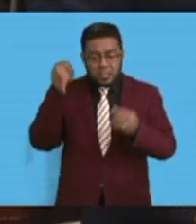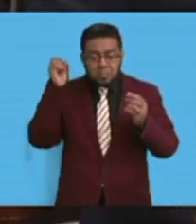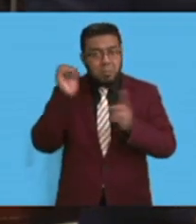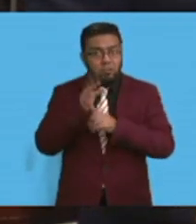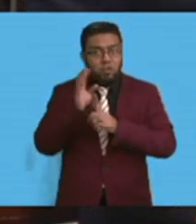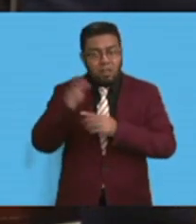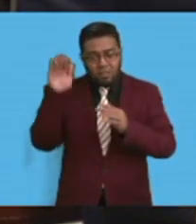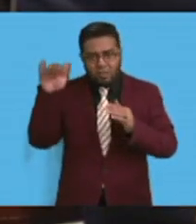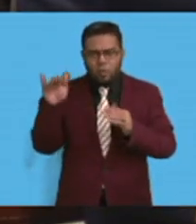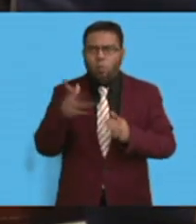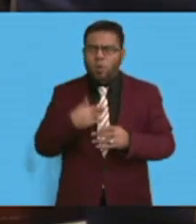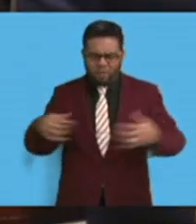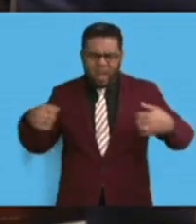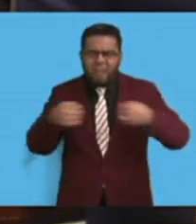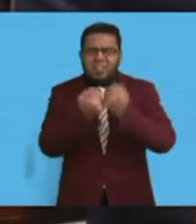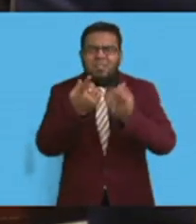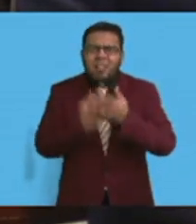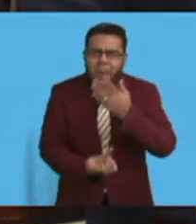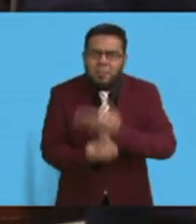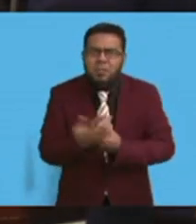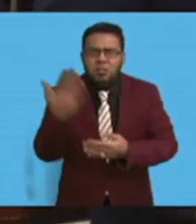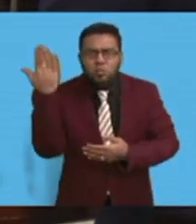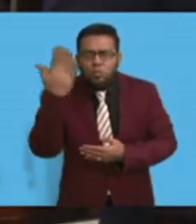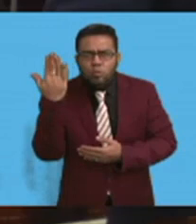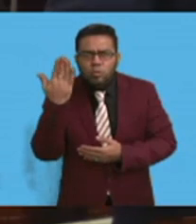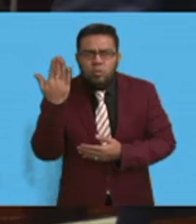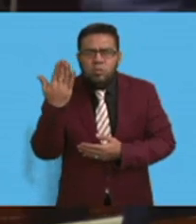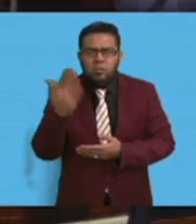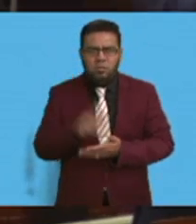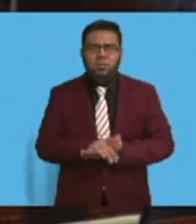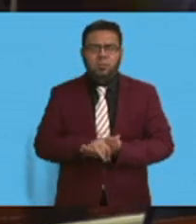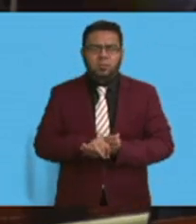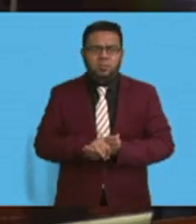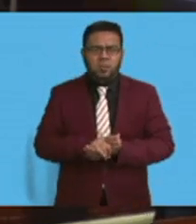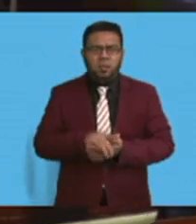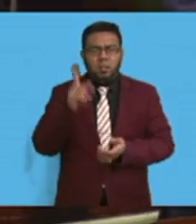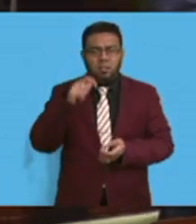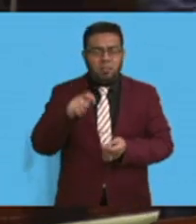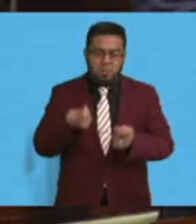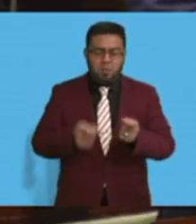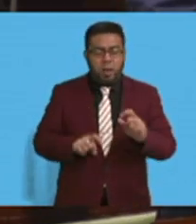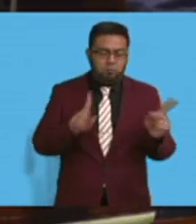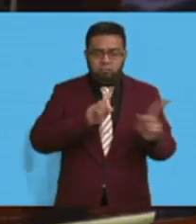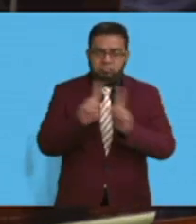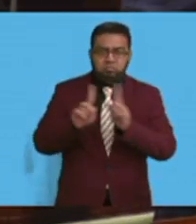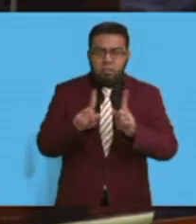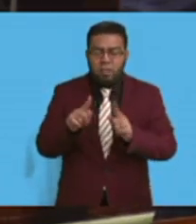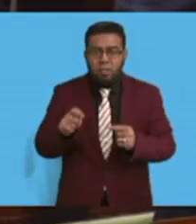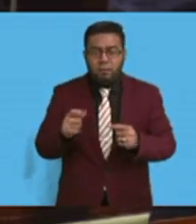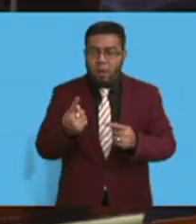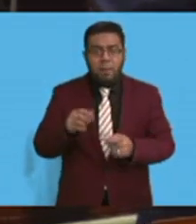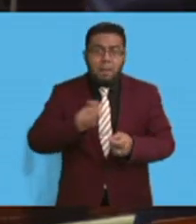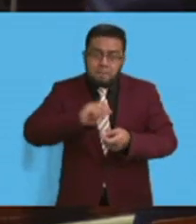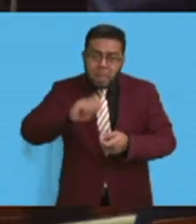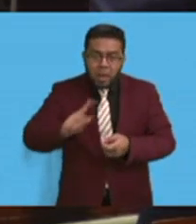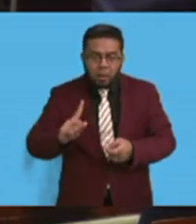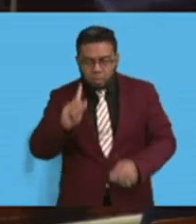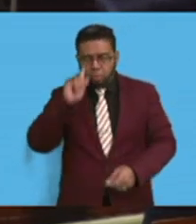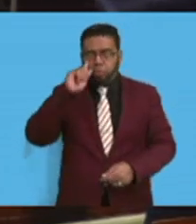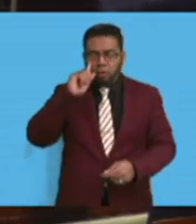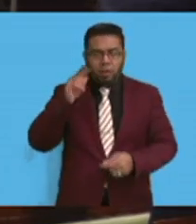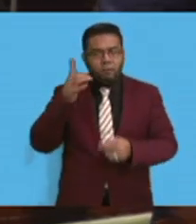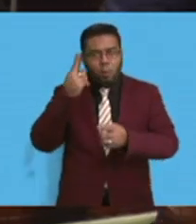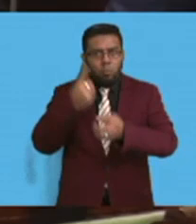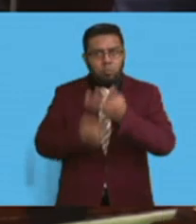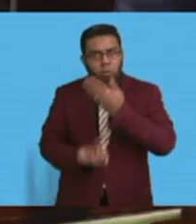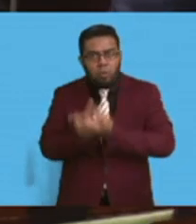schools. We've had children, for example, because children were playing around, a pen poked into somebody's eye, and they actually lost their eyesight. This is